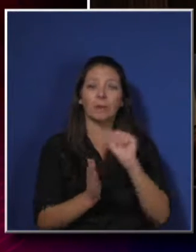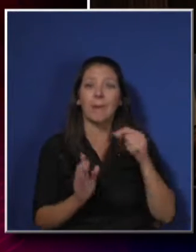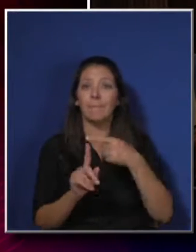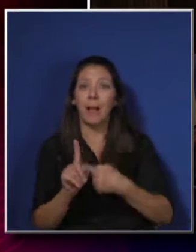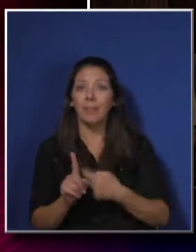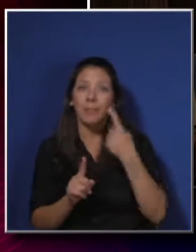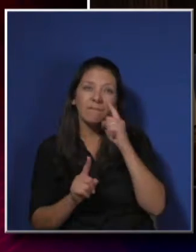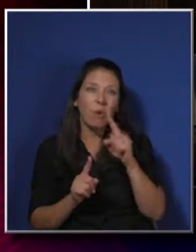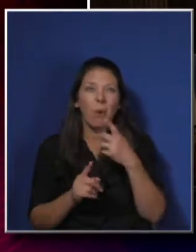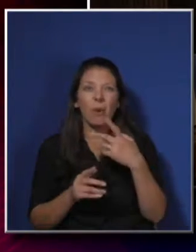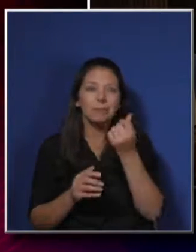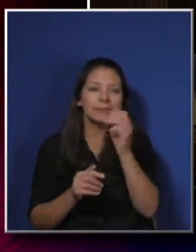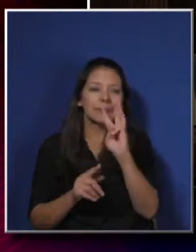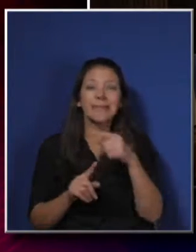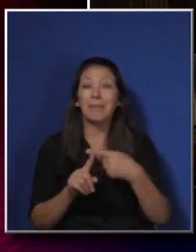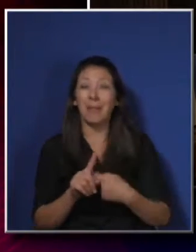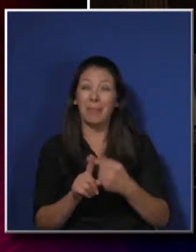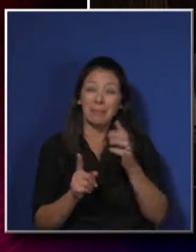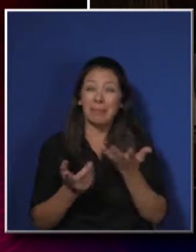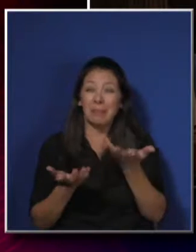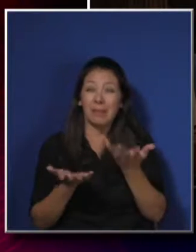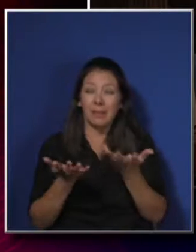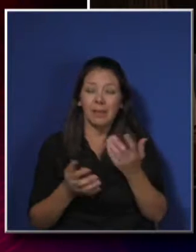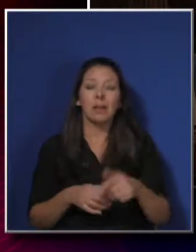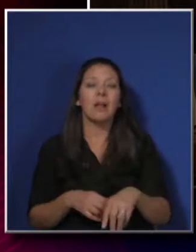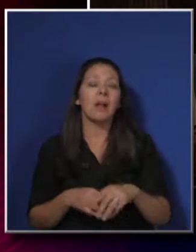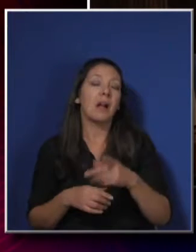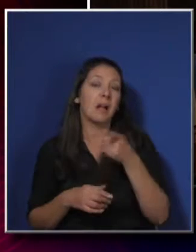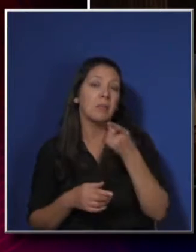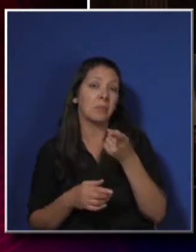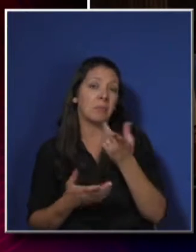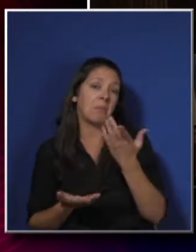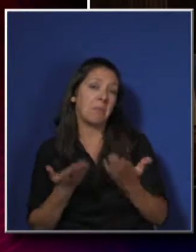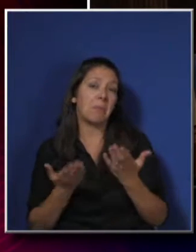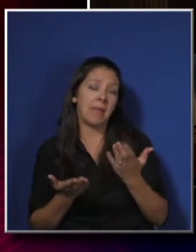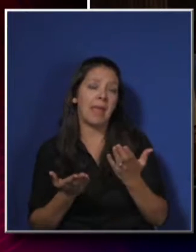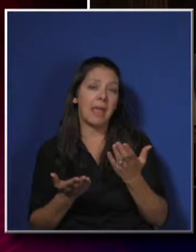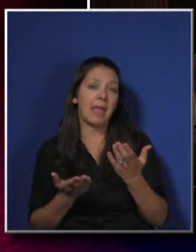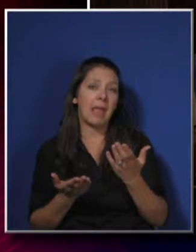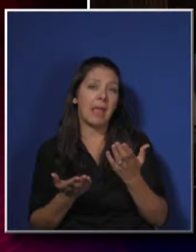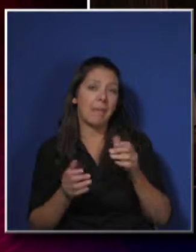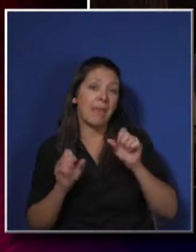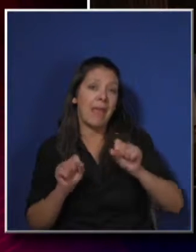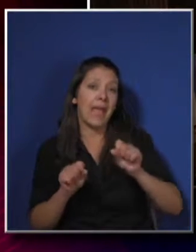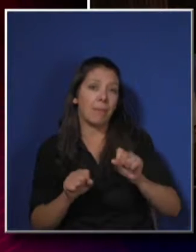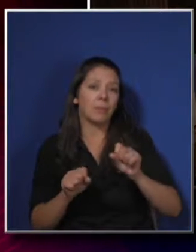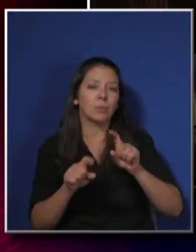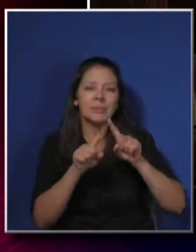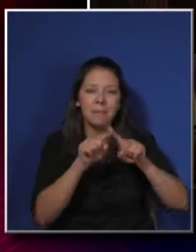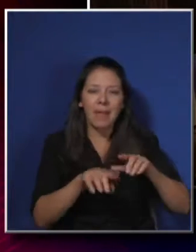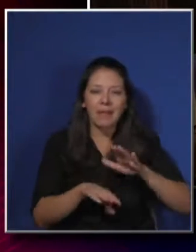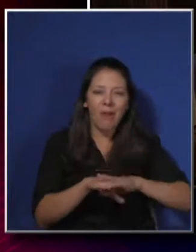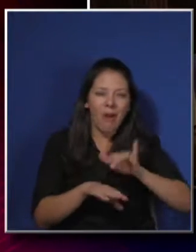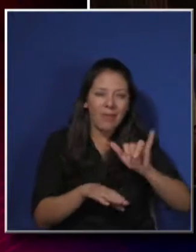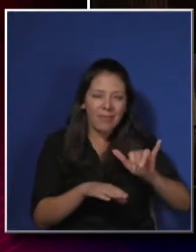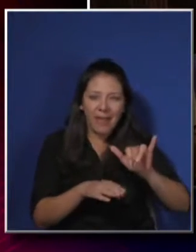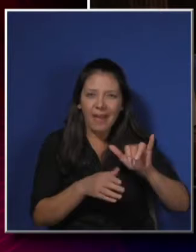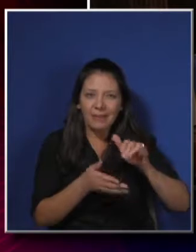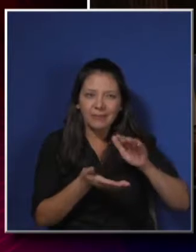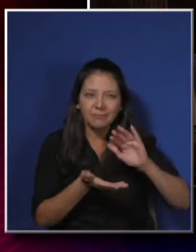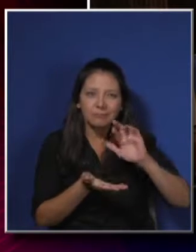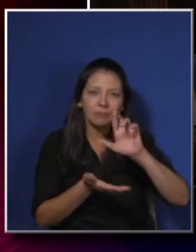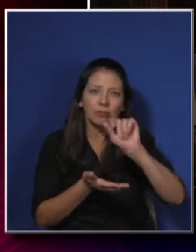let's say. And that would be, you may, depending on the rate, be able to do that on the lowest level of procurement, so less